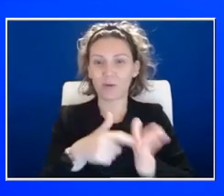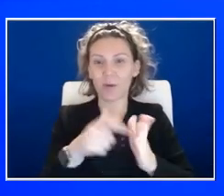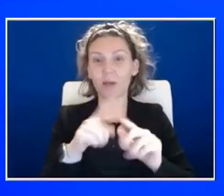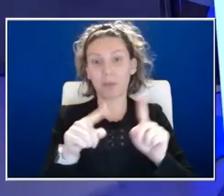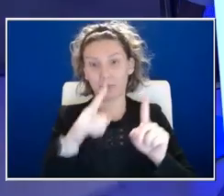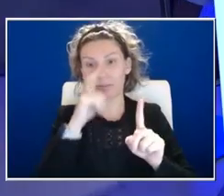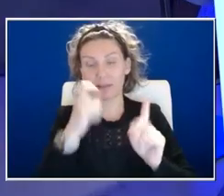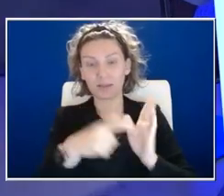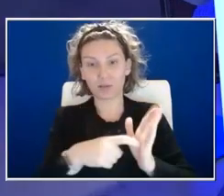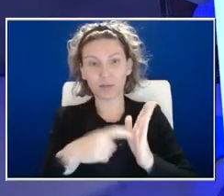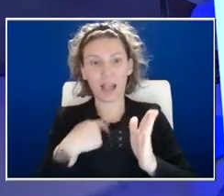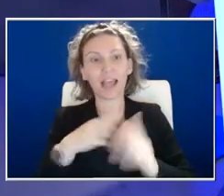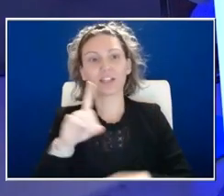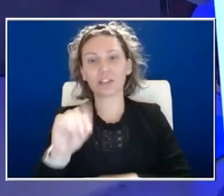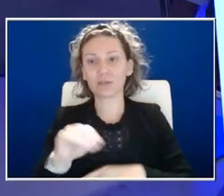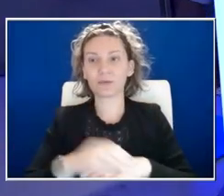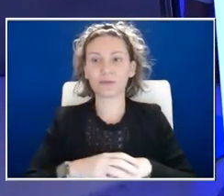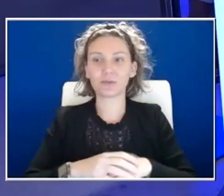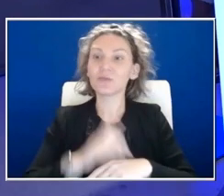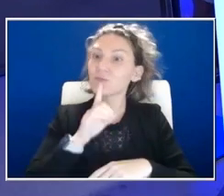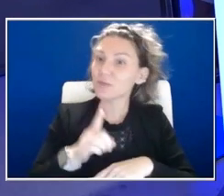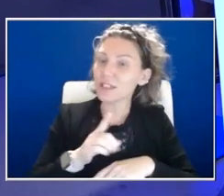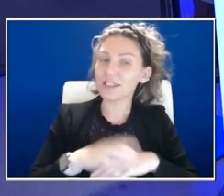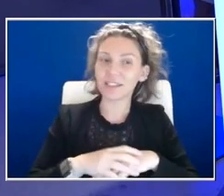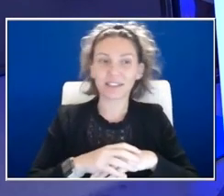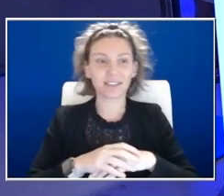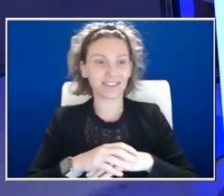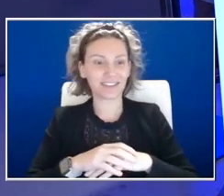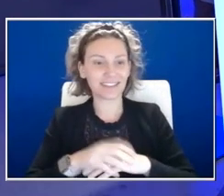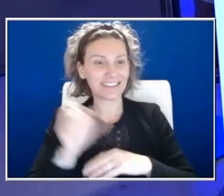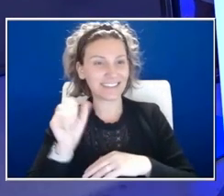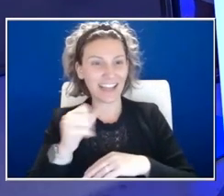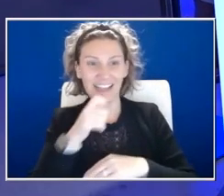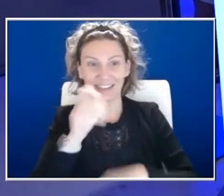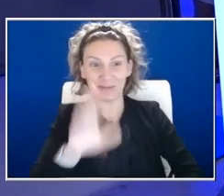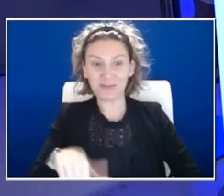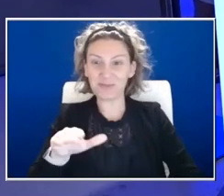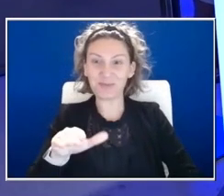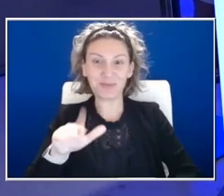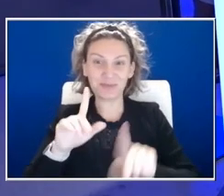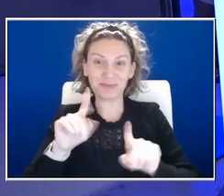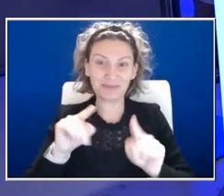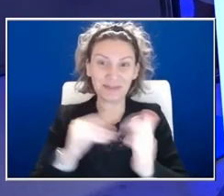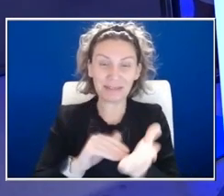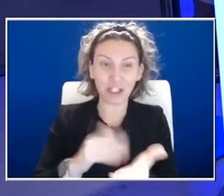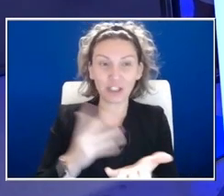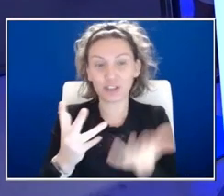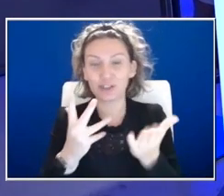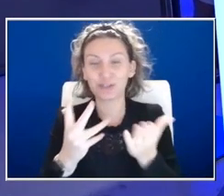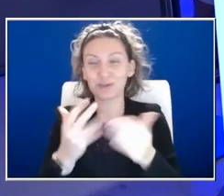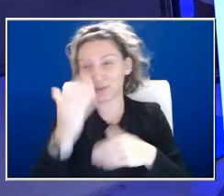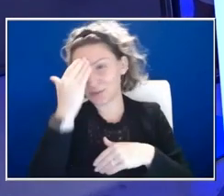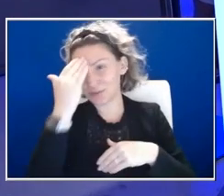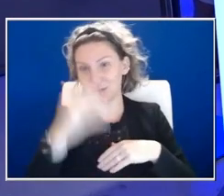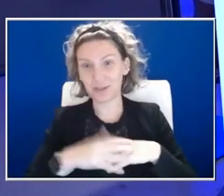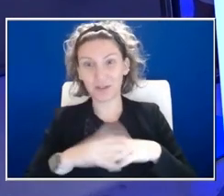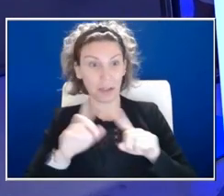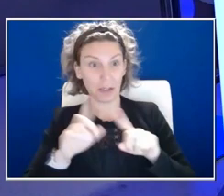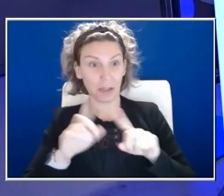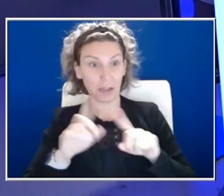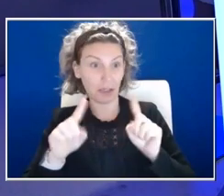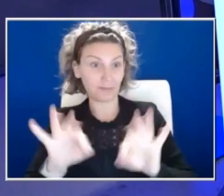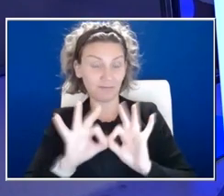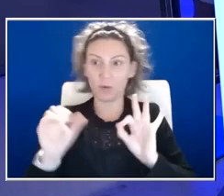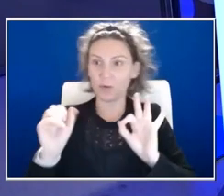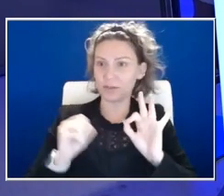do. Really? Okay. You know, because I didn't grow up going to doctors and, you know. But it's paid off. Yes. I mean, look at oh you two. Oh, my